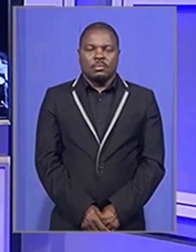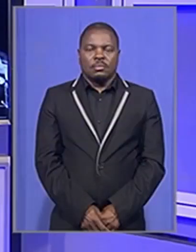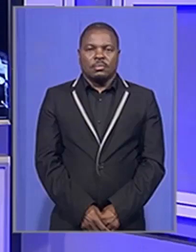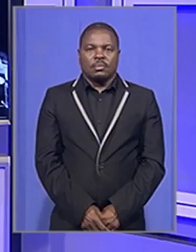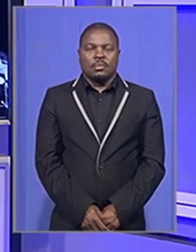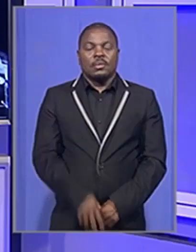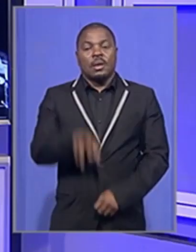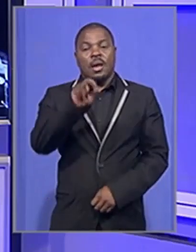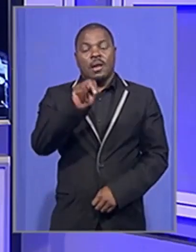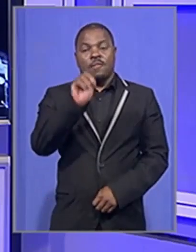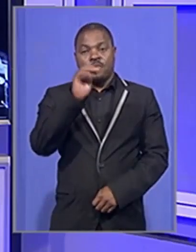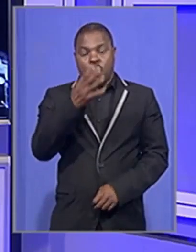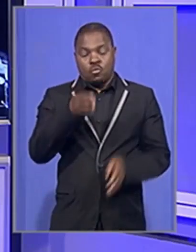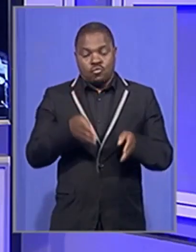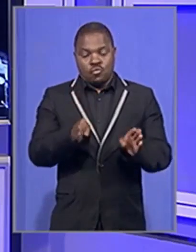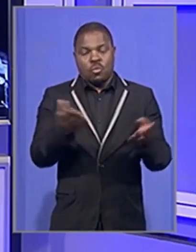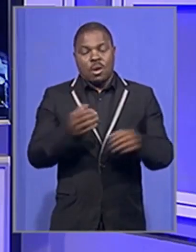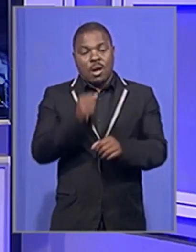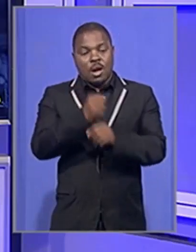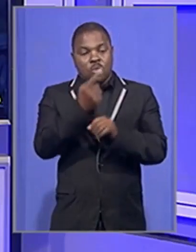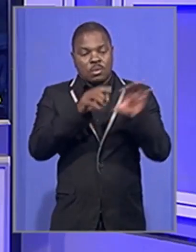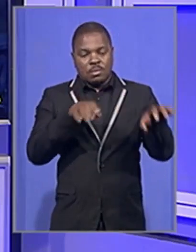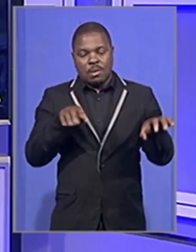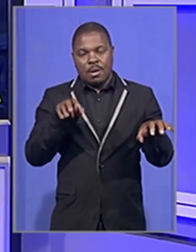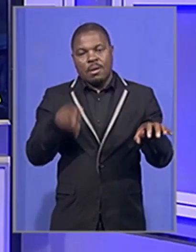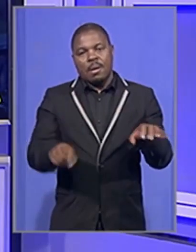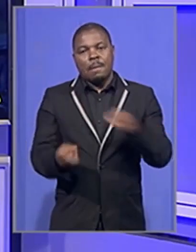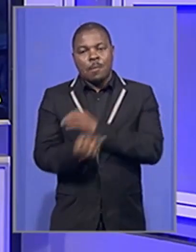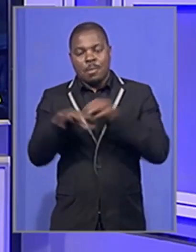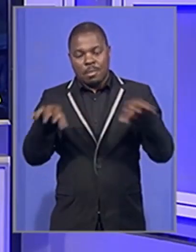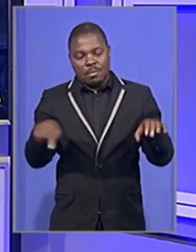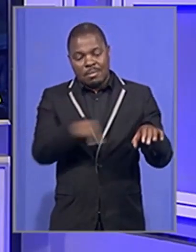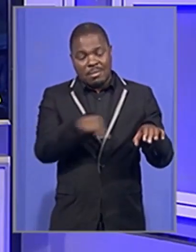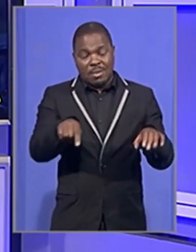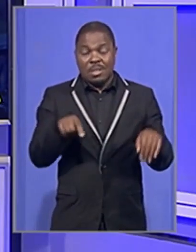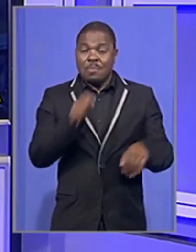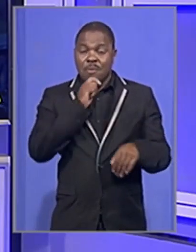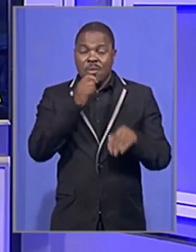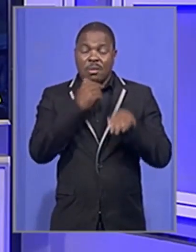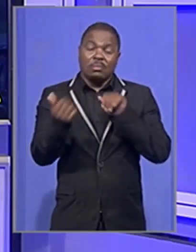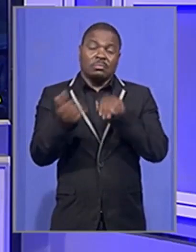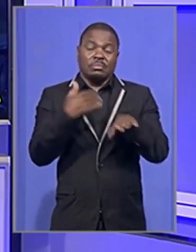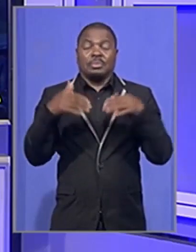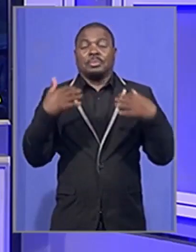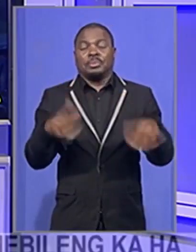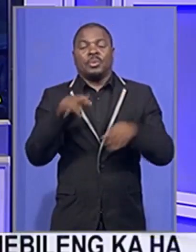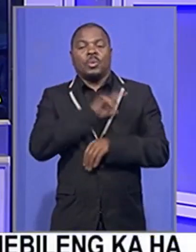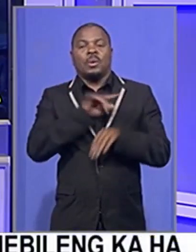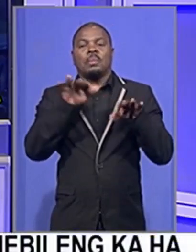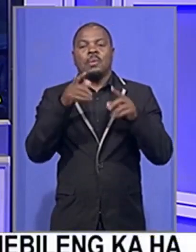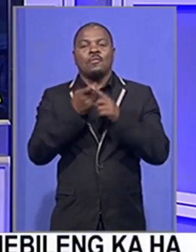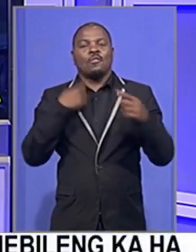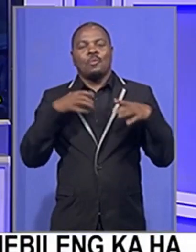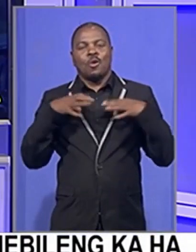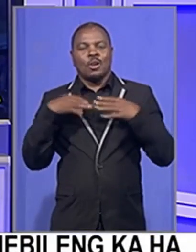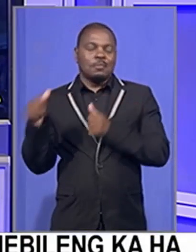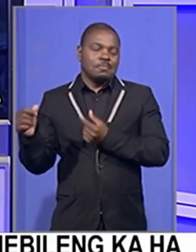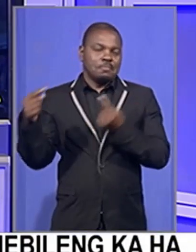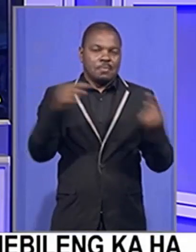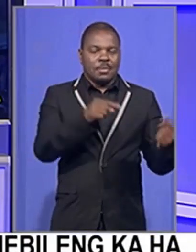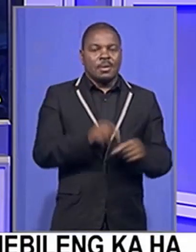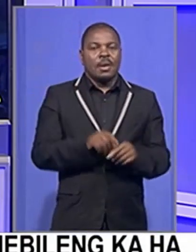Mmila wa N4 o pakeng tsa Mpumalanga le Gauteng o qadile ho ba le sephethephethe ho tloha hoseng ka jeno jwalo ka ha batho ba kgutla matsatsing a phomolo. Mmileng